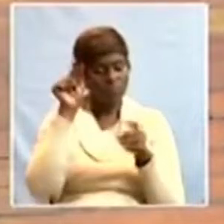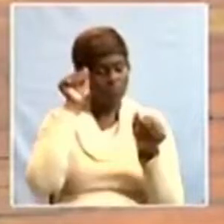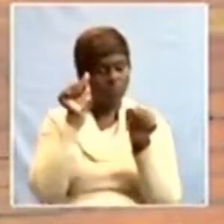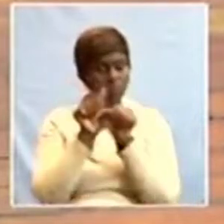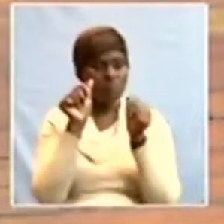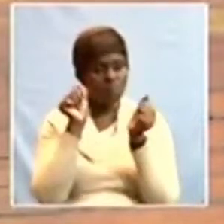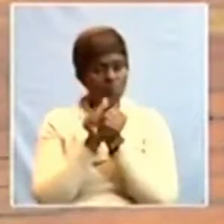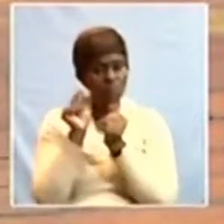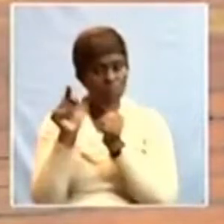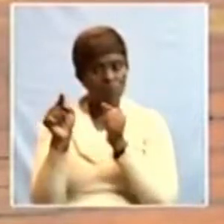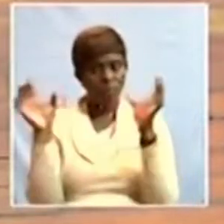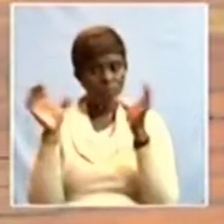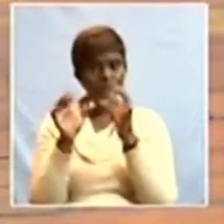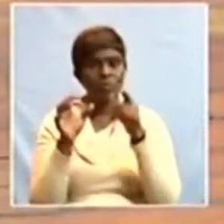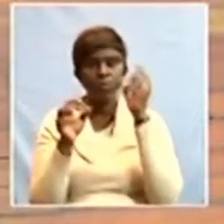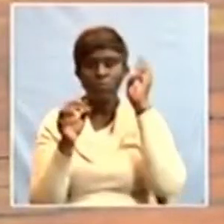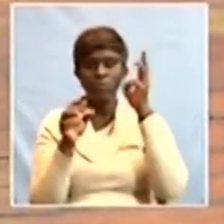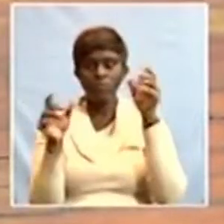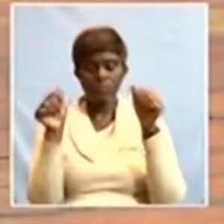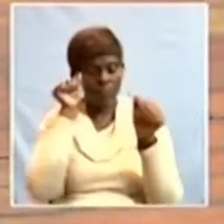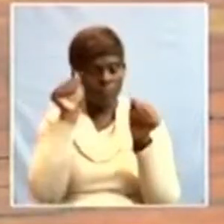the committee that